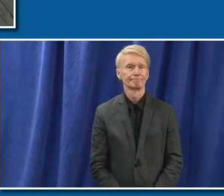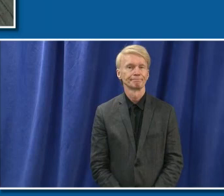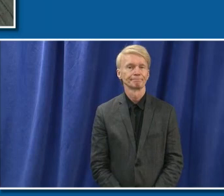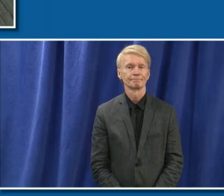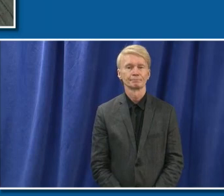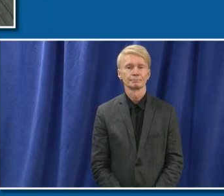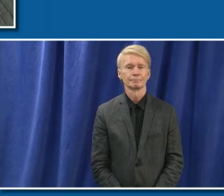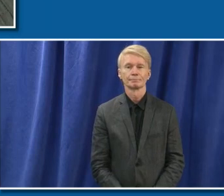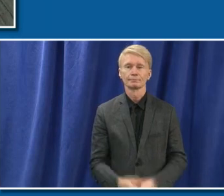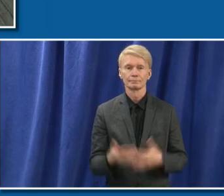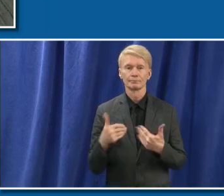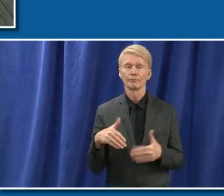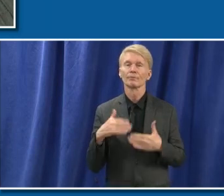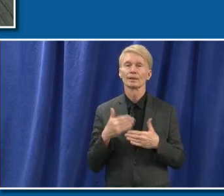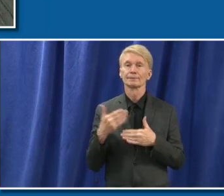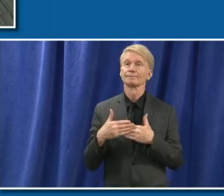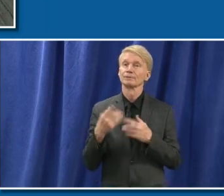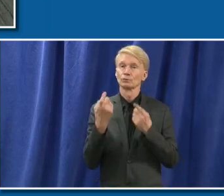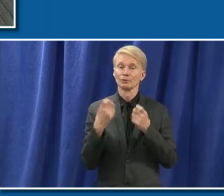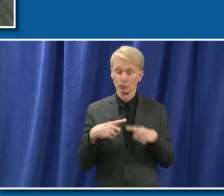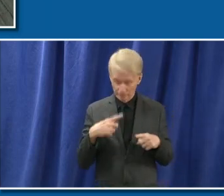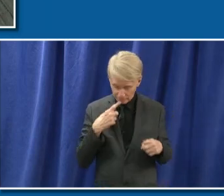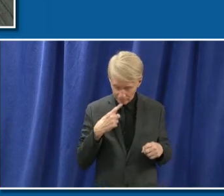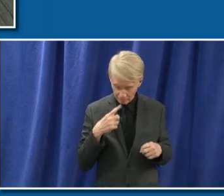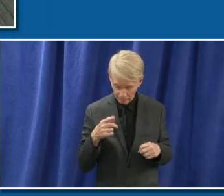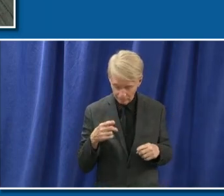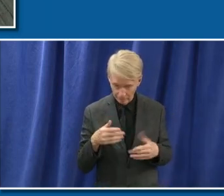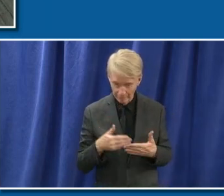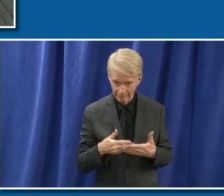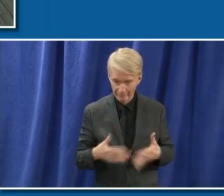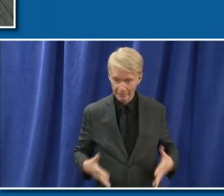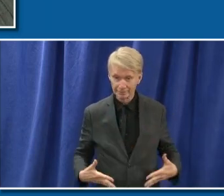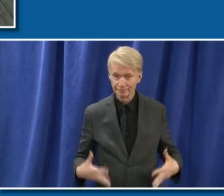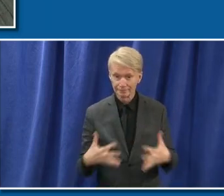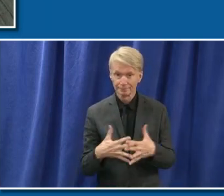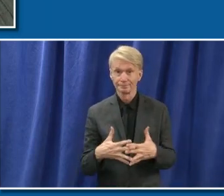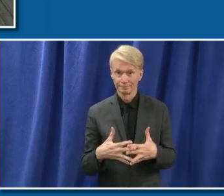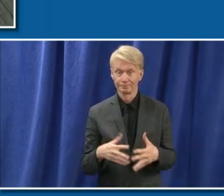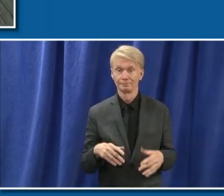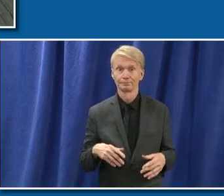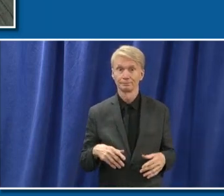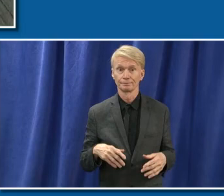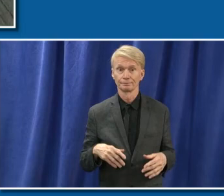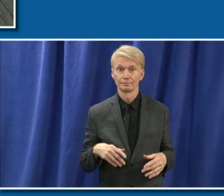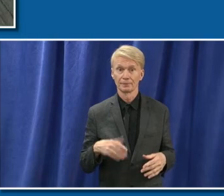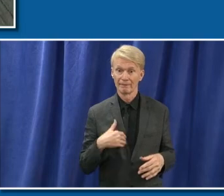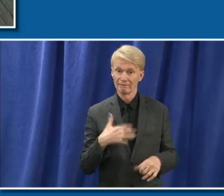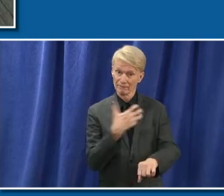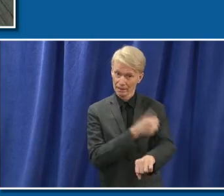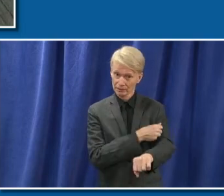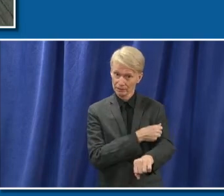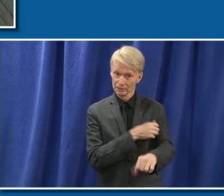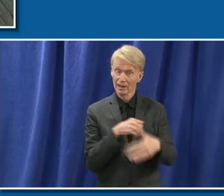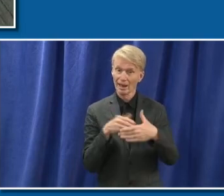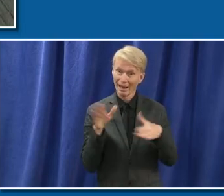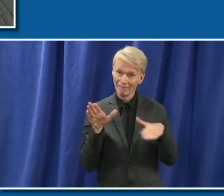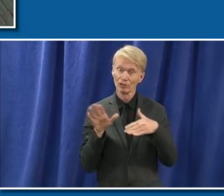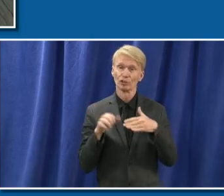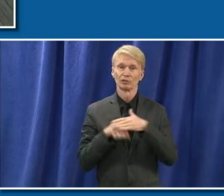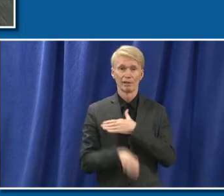Okay, Rose Avalos is asking, will prenatal moms be vaccinated after